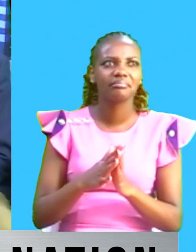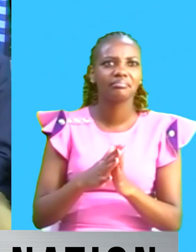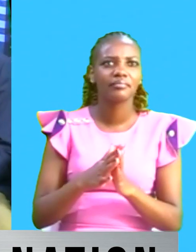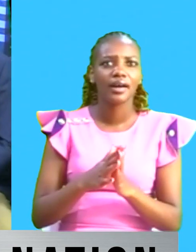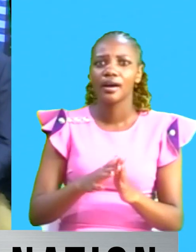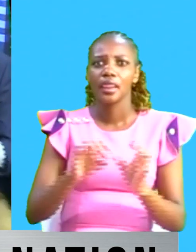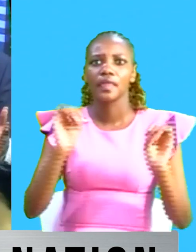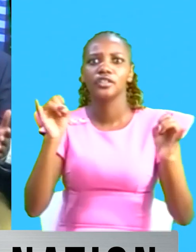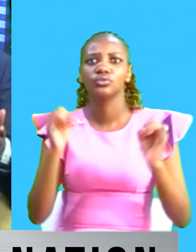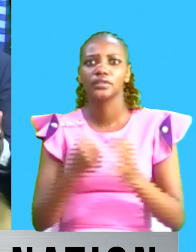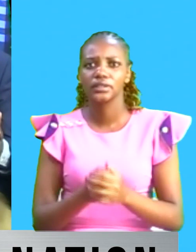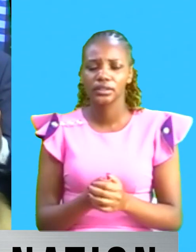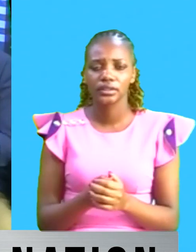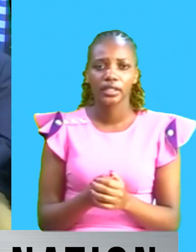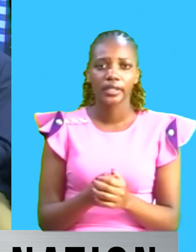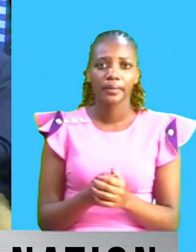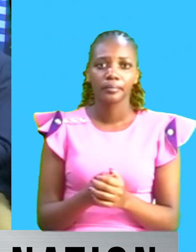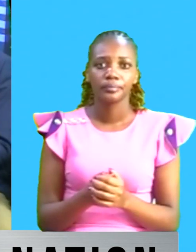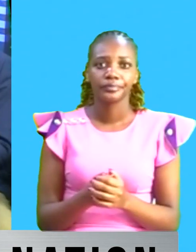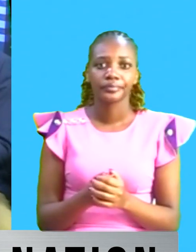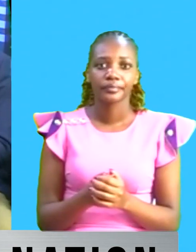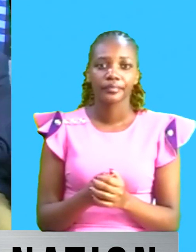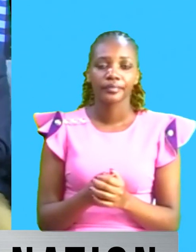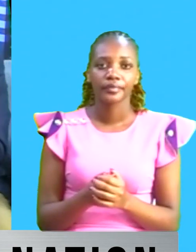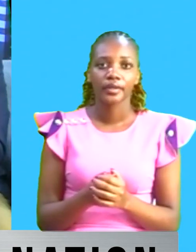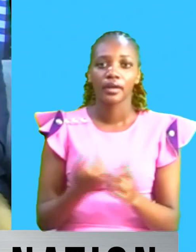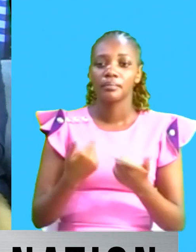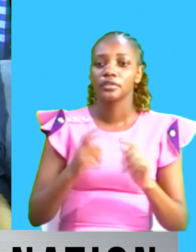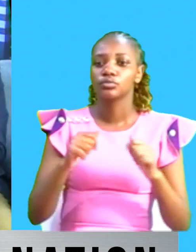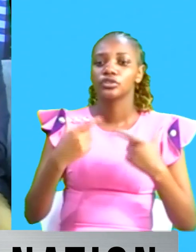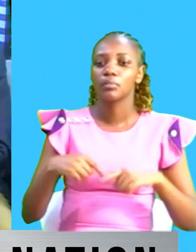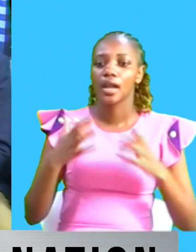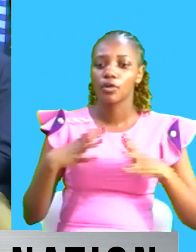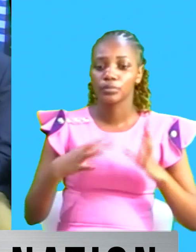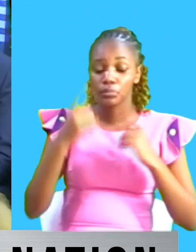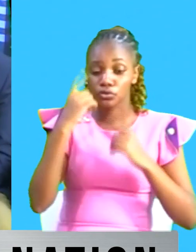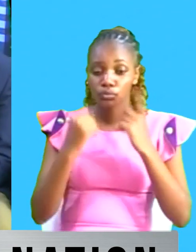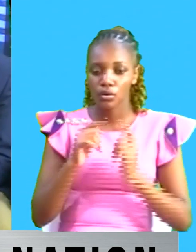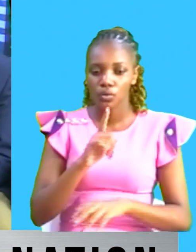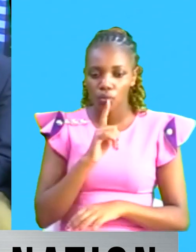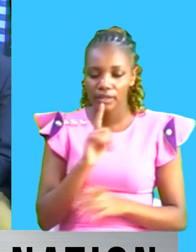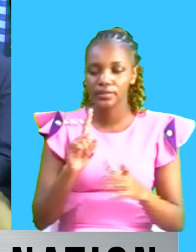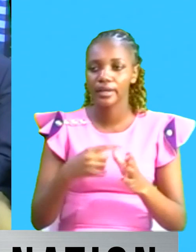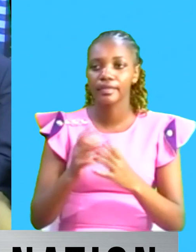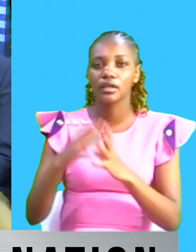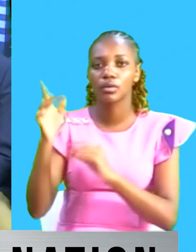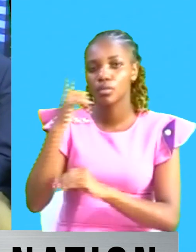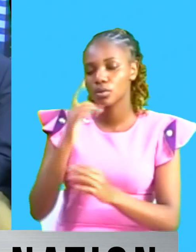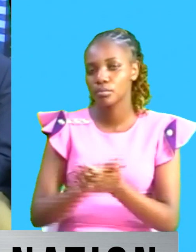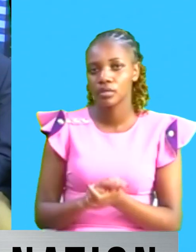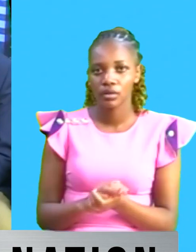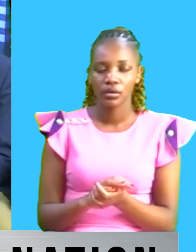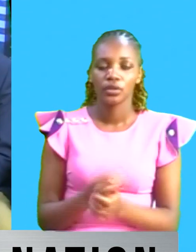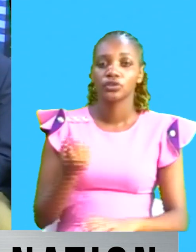as opposed to being allowing some people to just mourn quietly and go home. I mean, really, it's not fair for them to